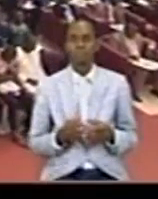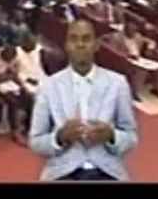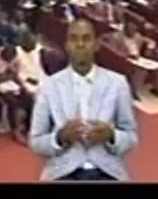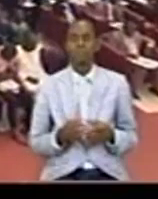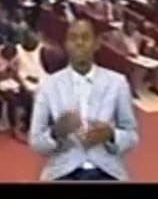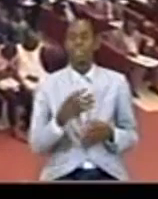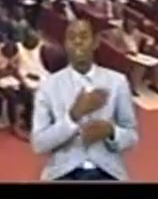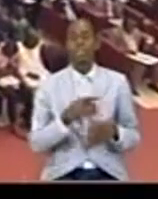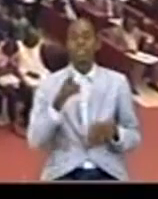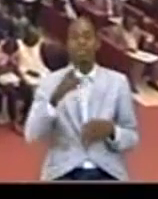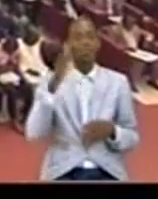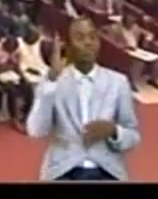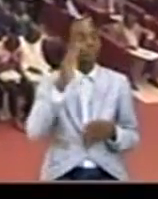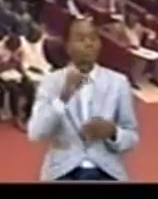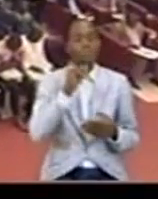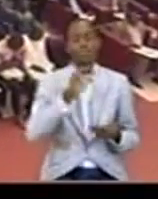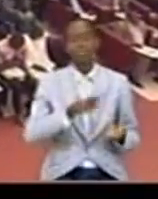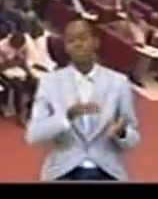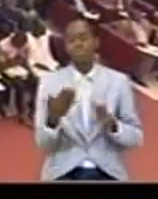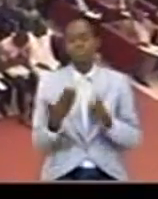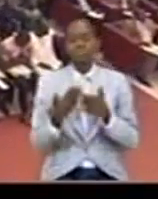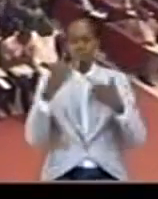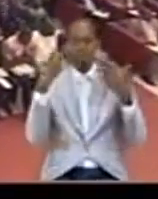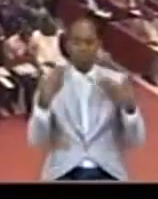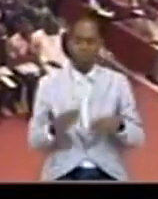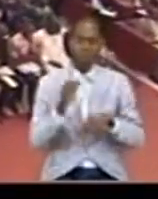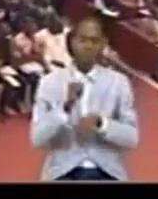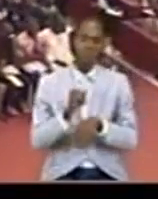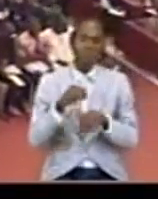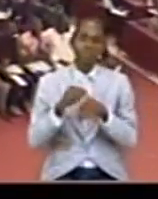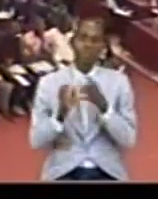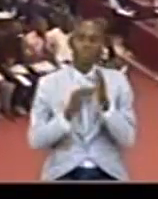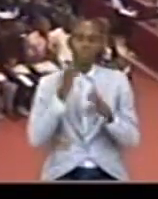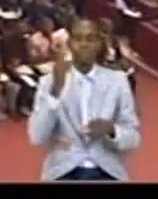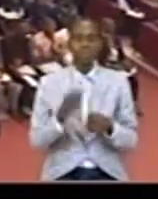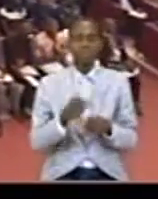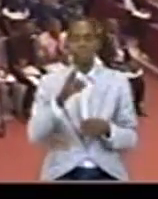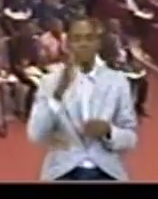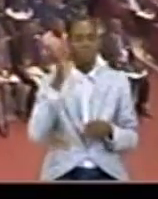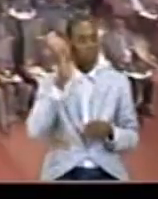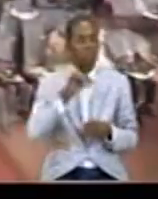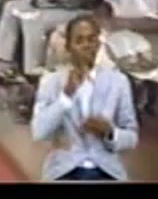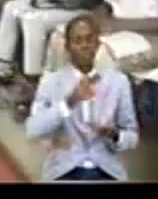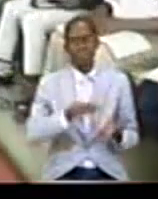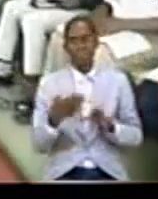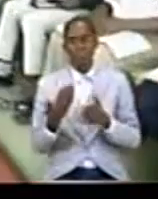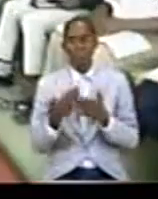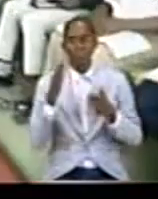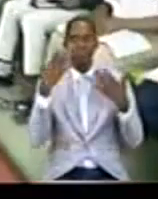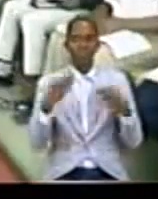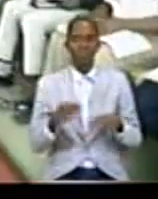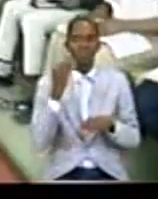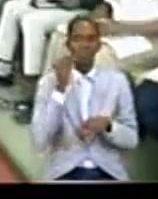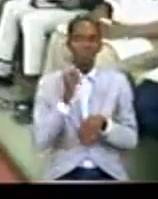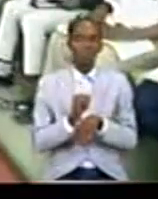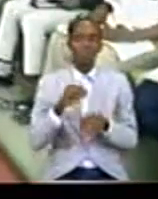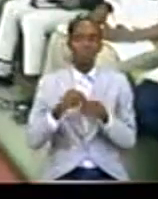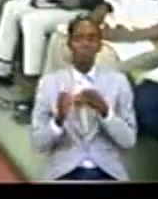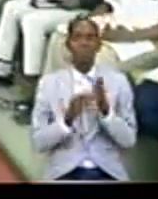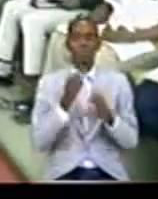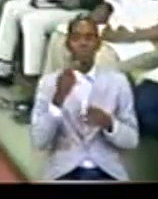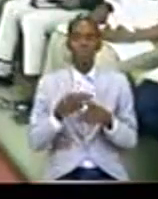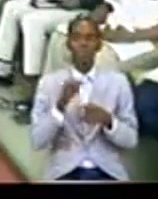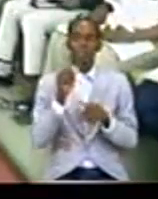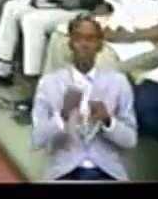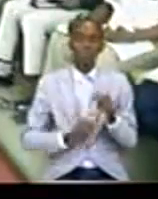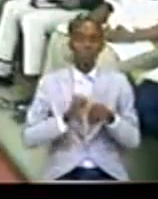You will not die before you finish your work. You will not die before you finish your assignment. Every